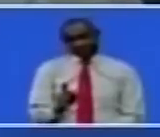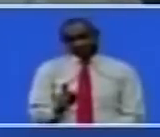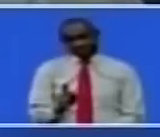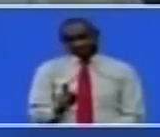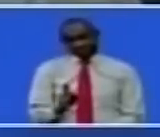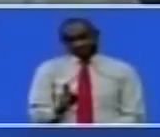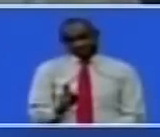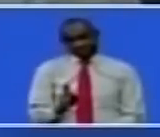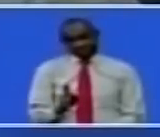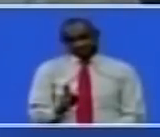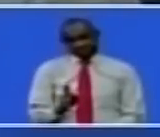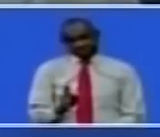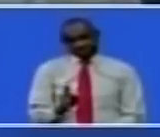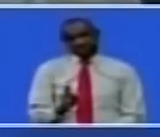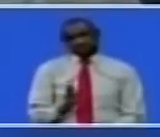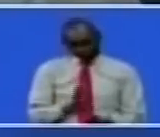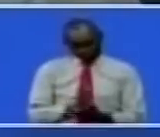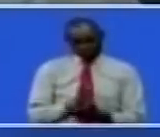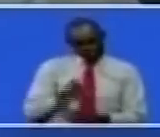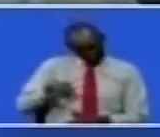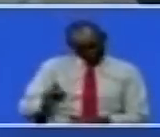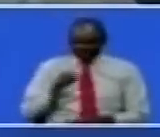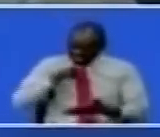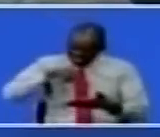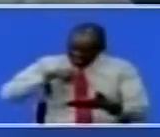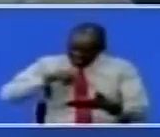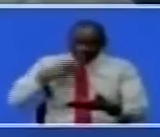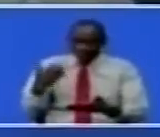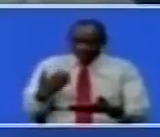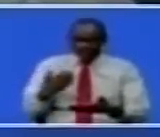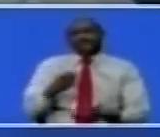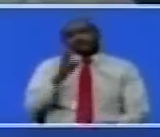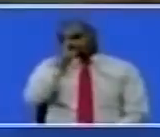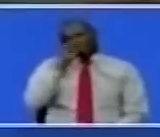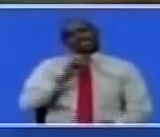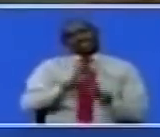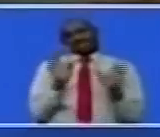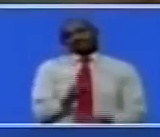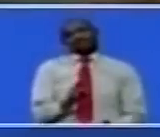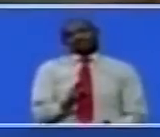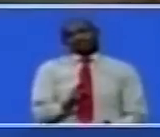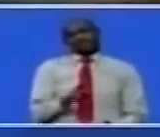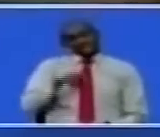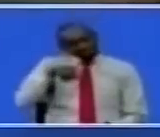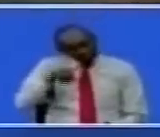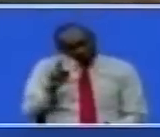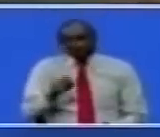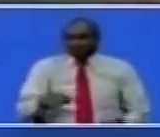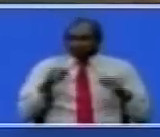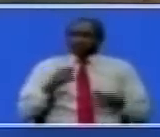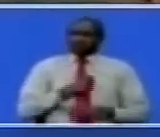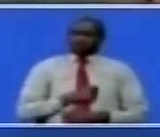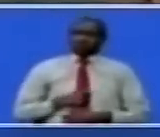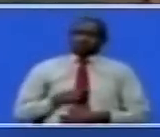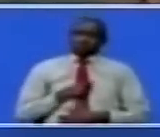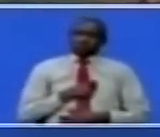convinces me that he was once an officer of the service. Munyoli alimsikitikia afisa huyo kutokana